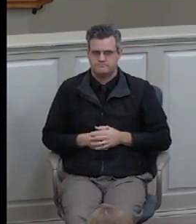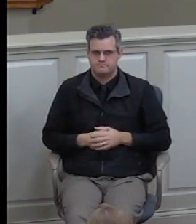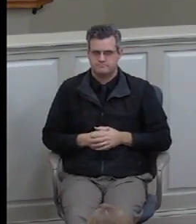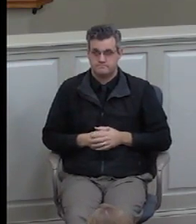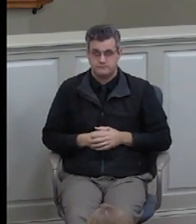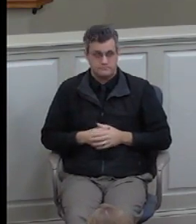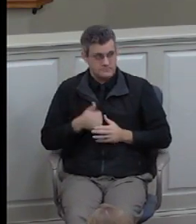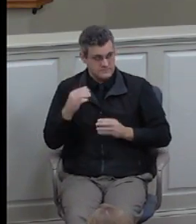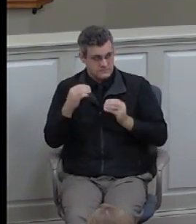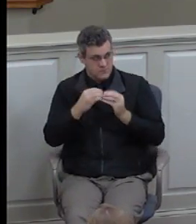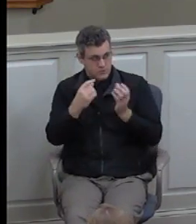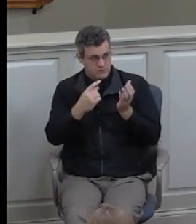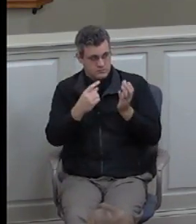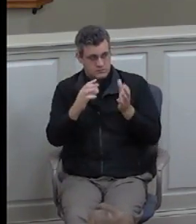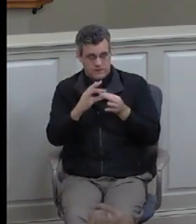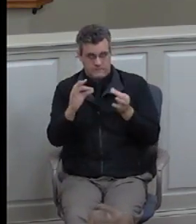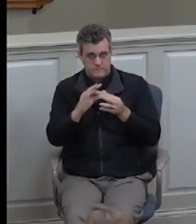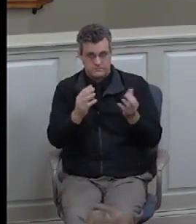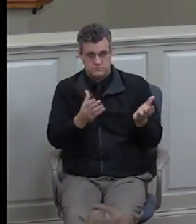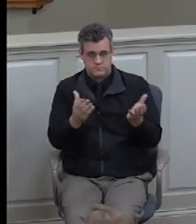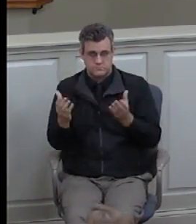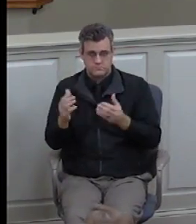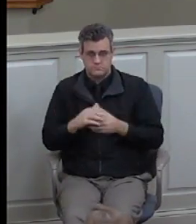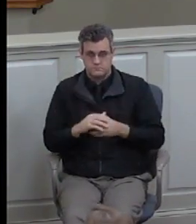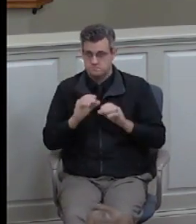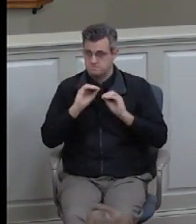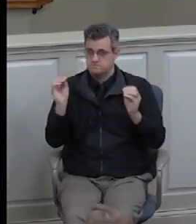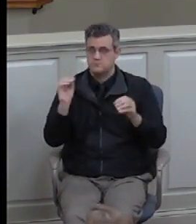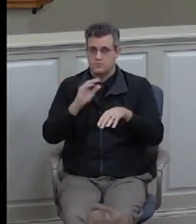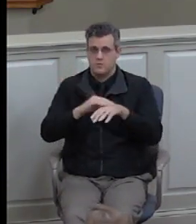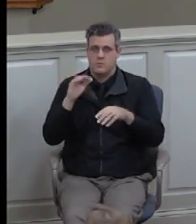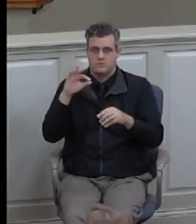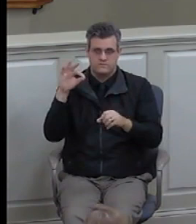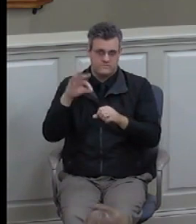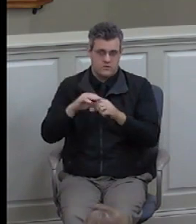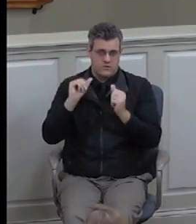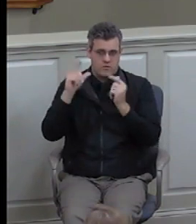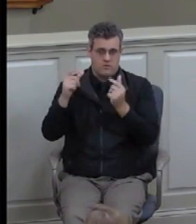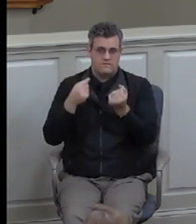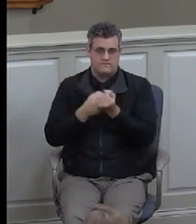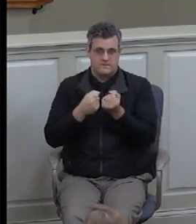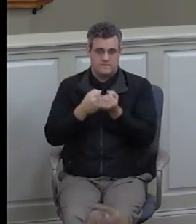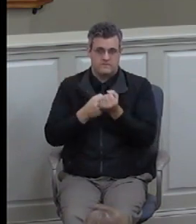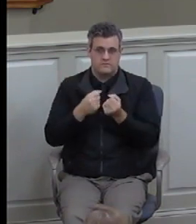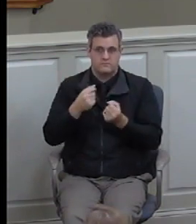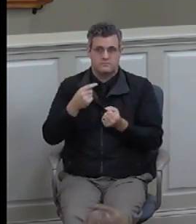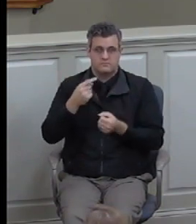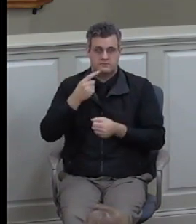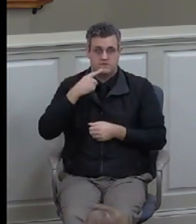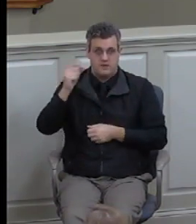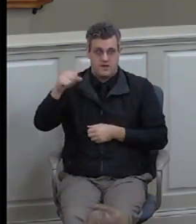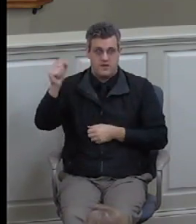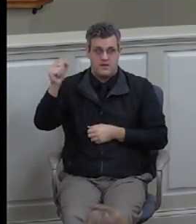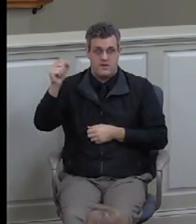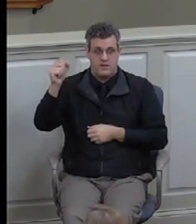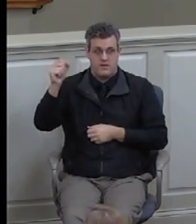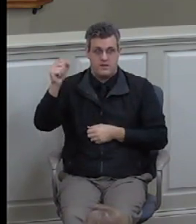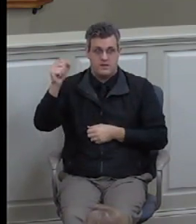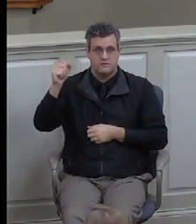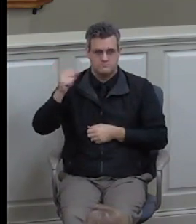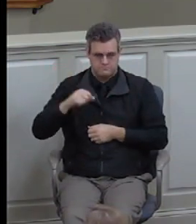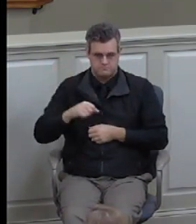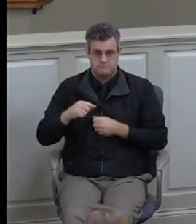Any further comments? Seeing none, Chair will call the question. All in favor of the motion, say aye.